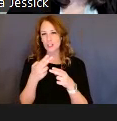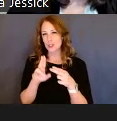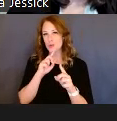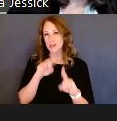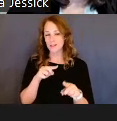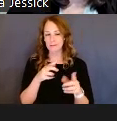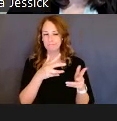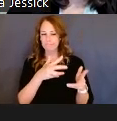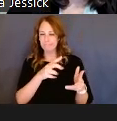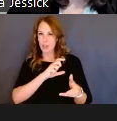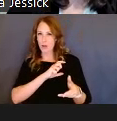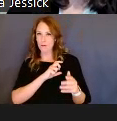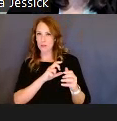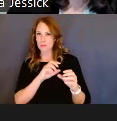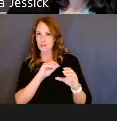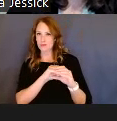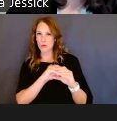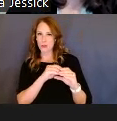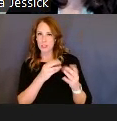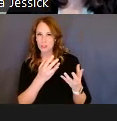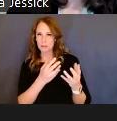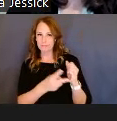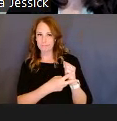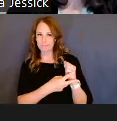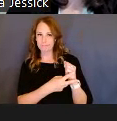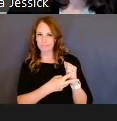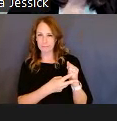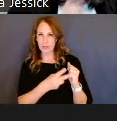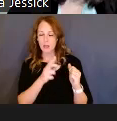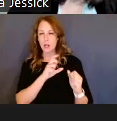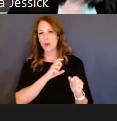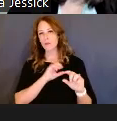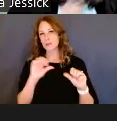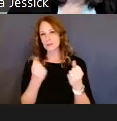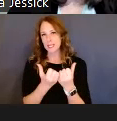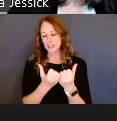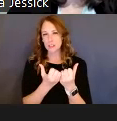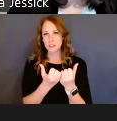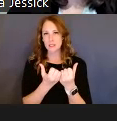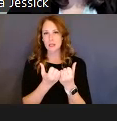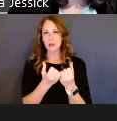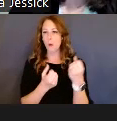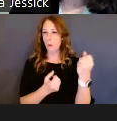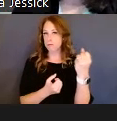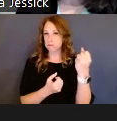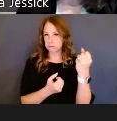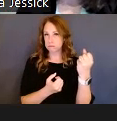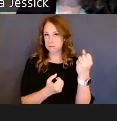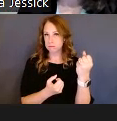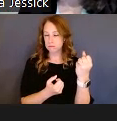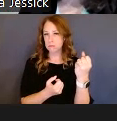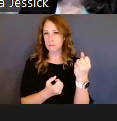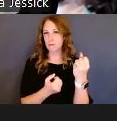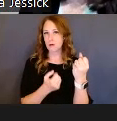law enforcement in storage. So the law enforcement agencies would hold on to them